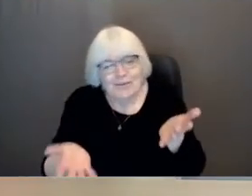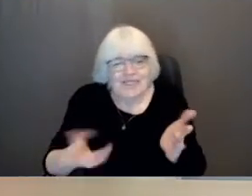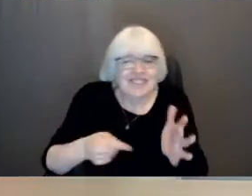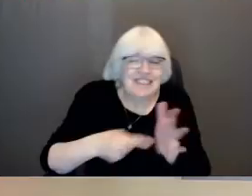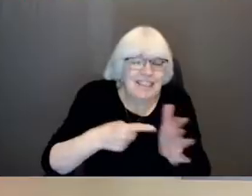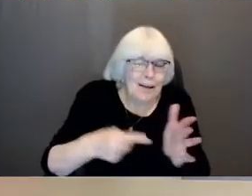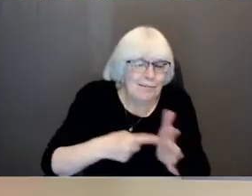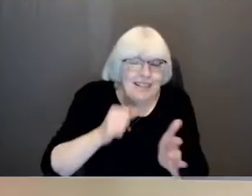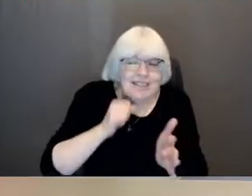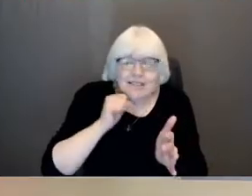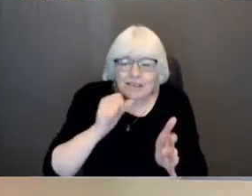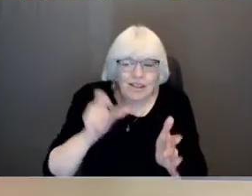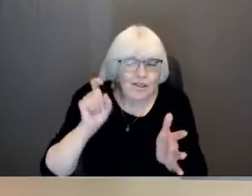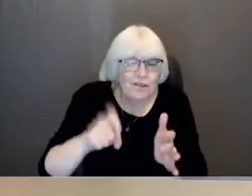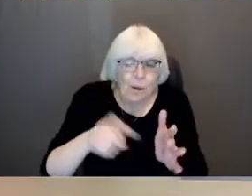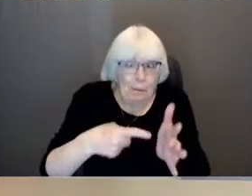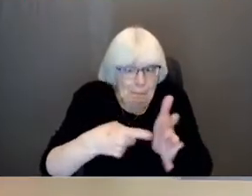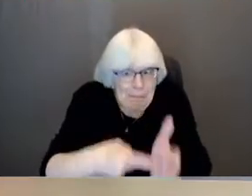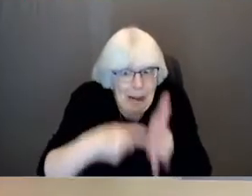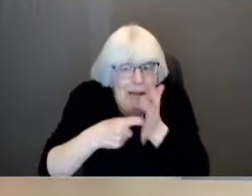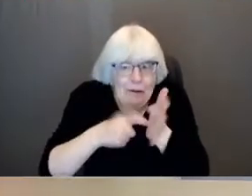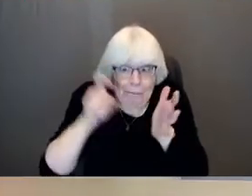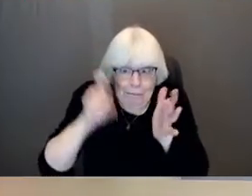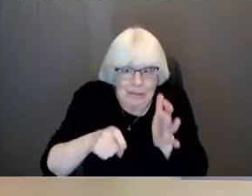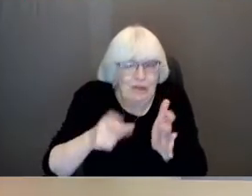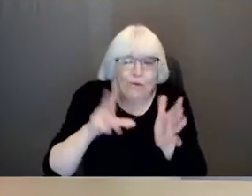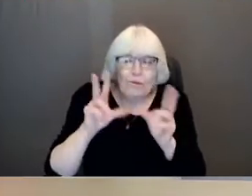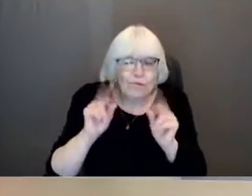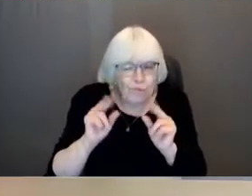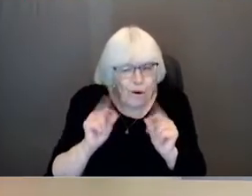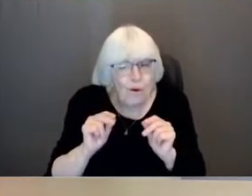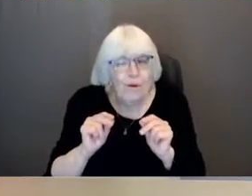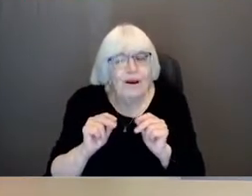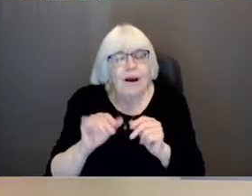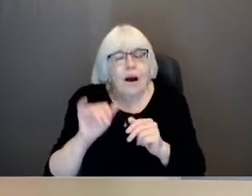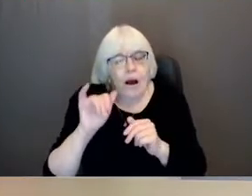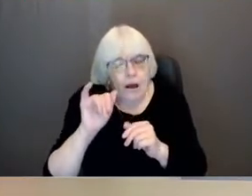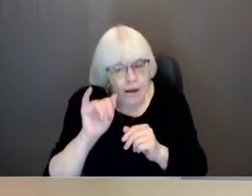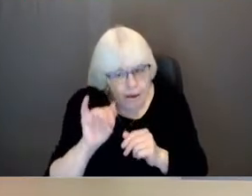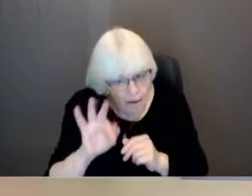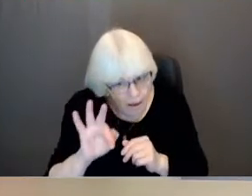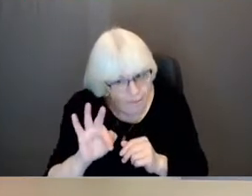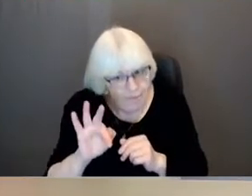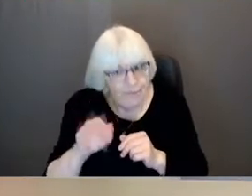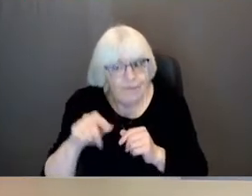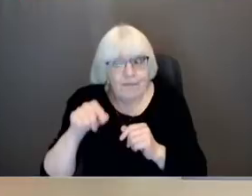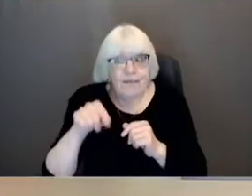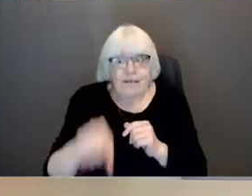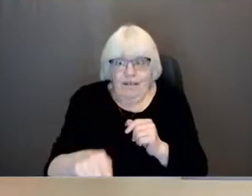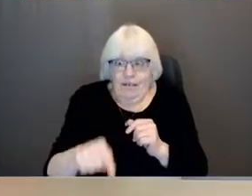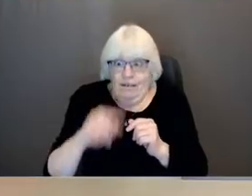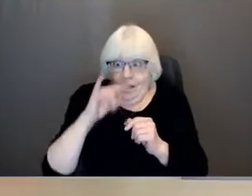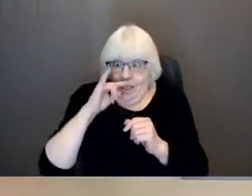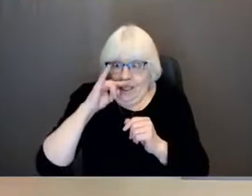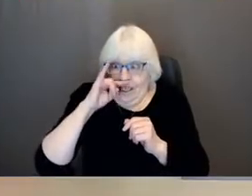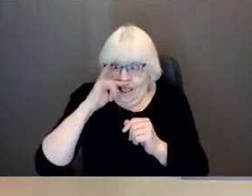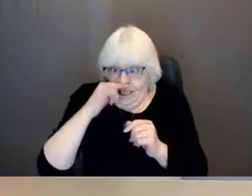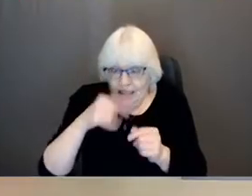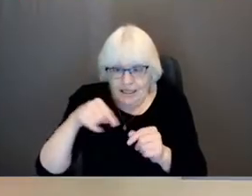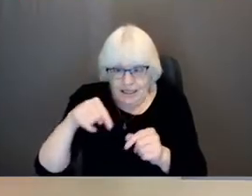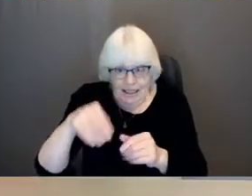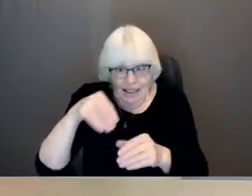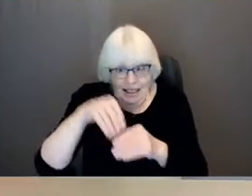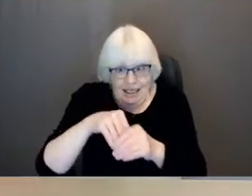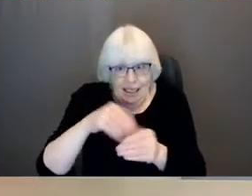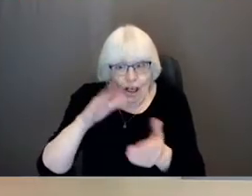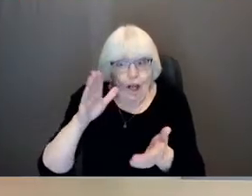that if you're in certain settings where you're not in your household and you can wear a mask in that young age